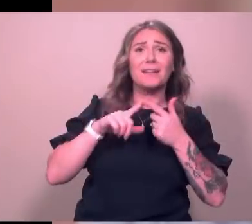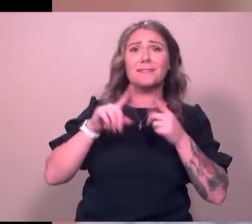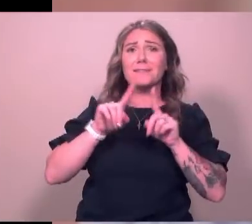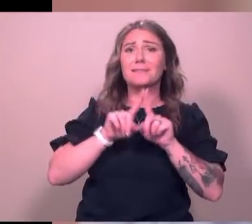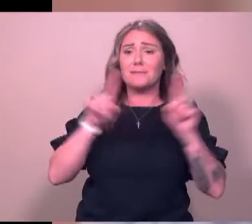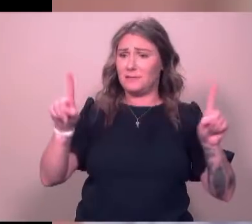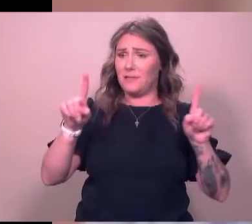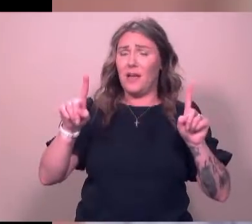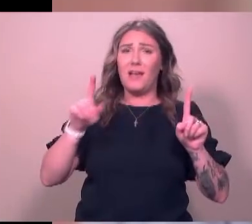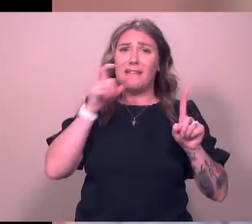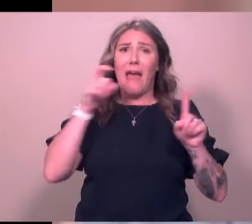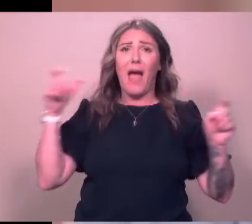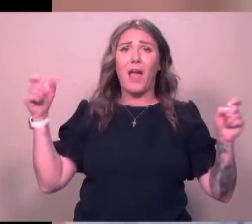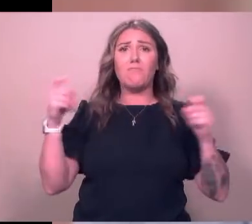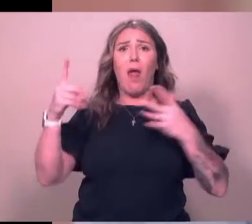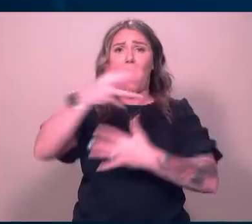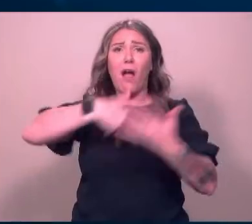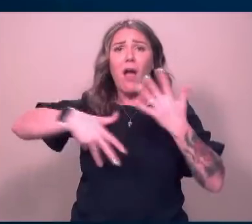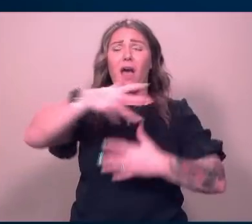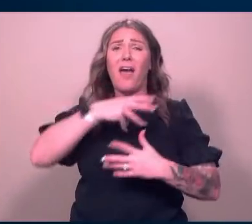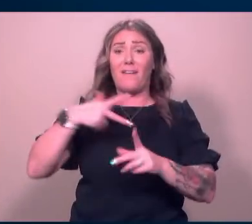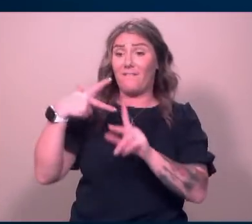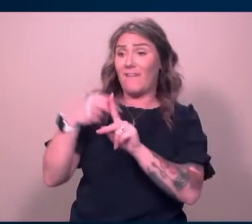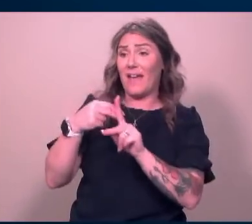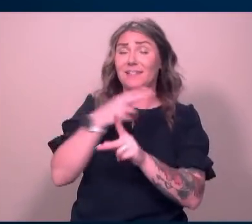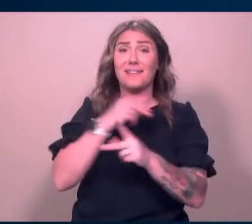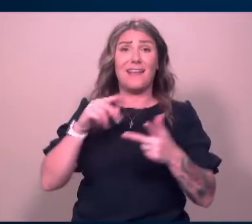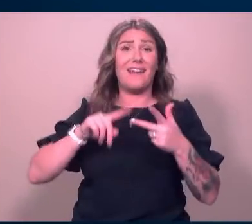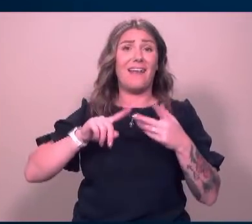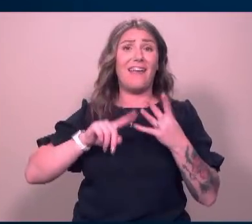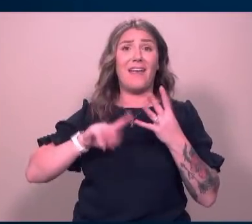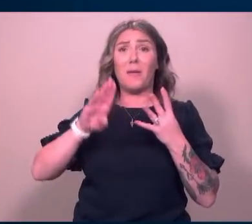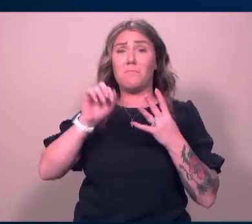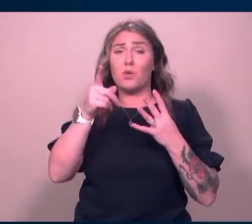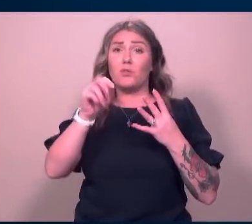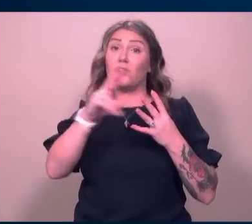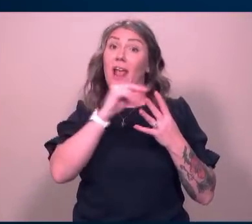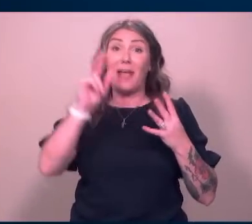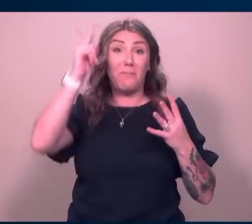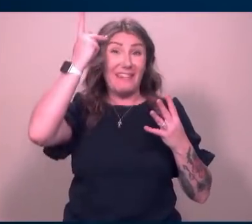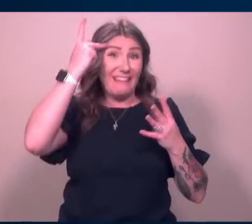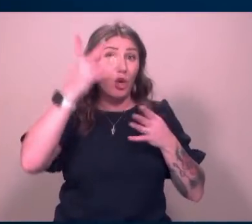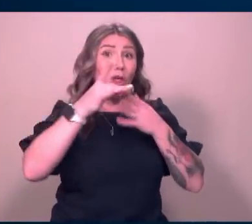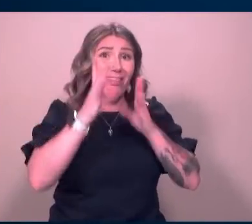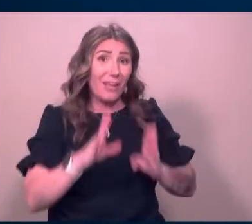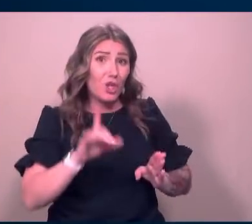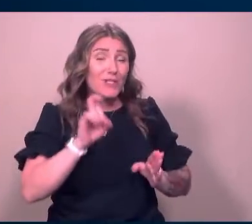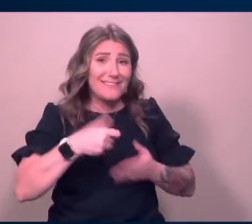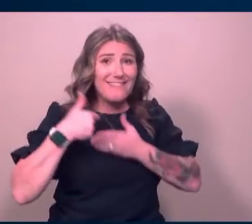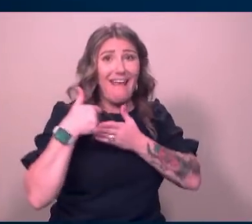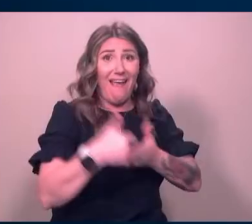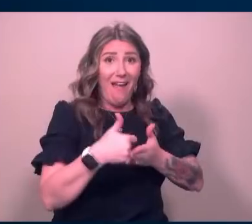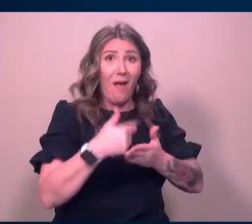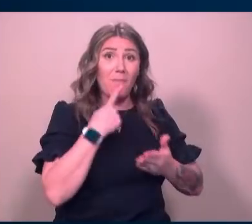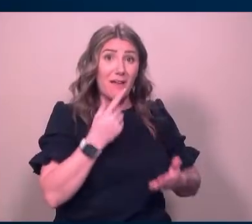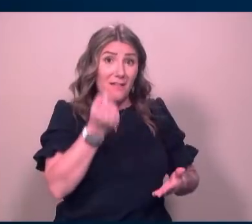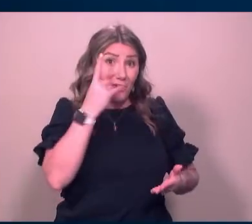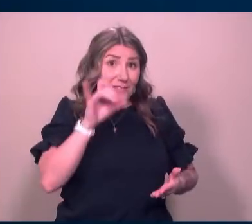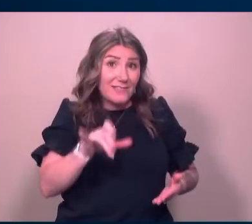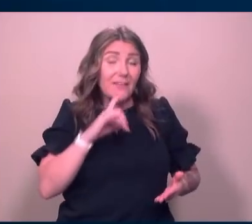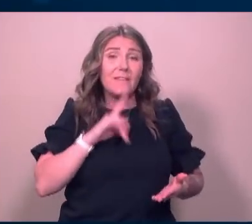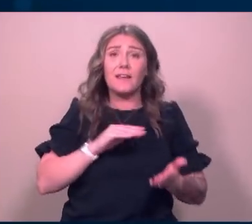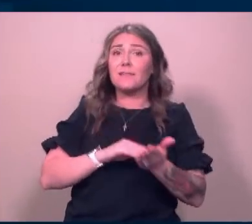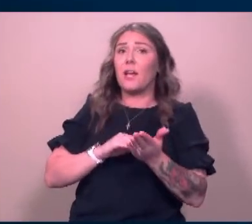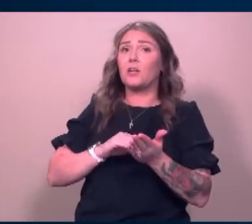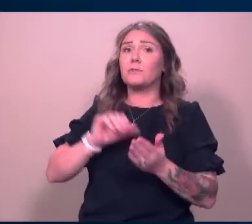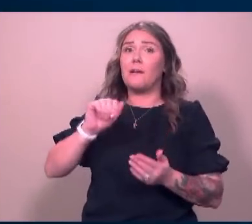get vaccinated, get boosted. Yeah, and I think we need the help of our political leaders to understand that and help us get that done. Dr. Adiga.